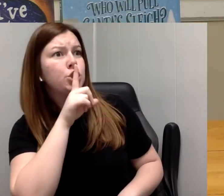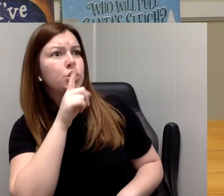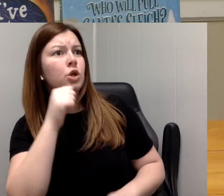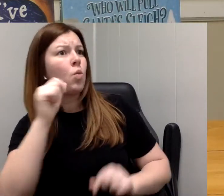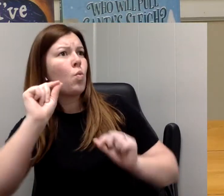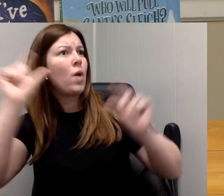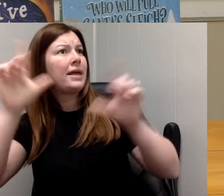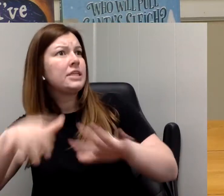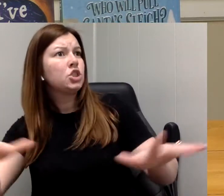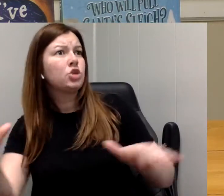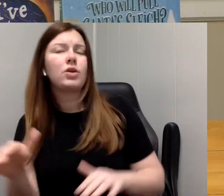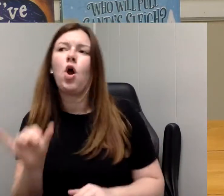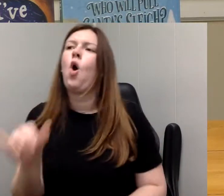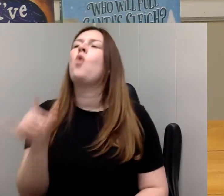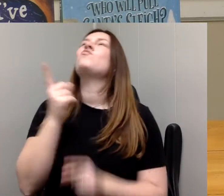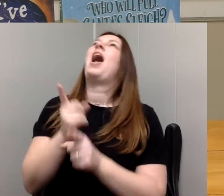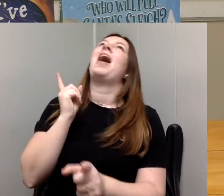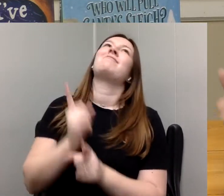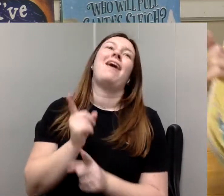agreed.